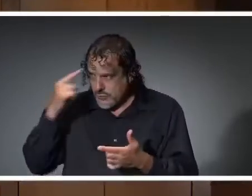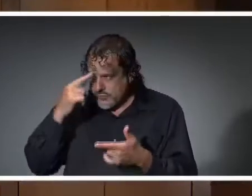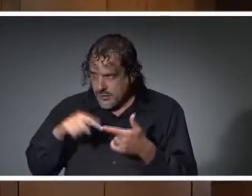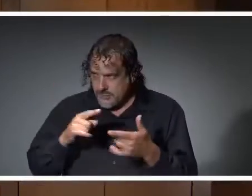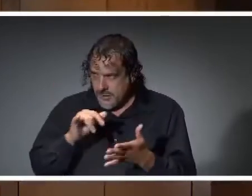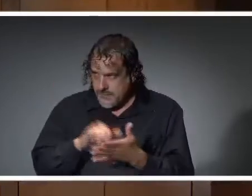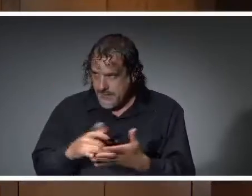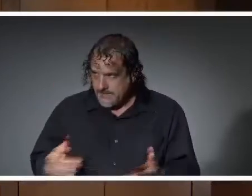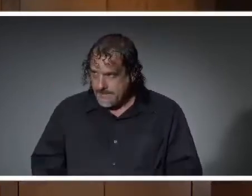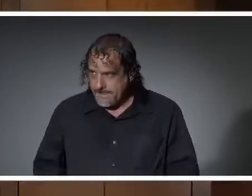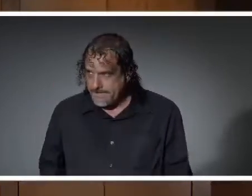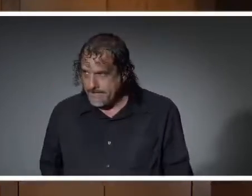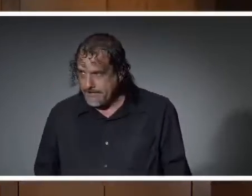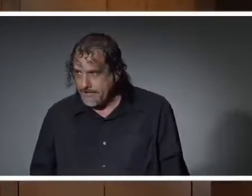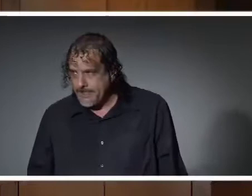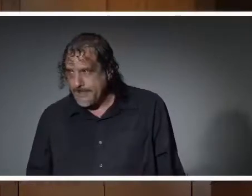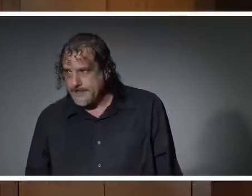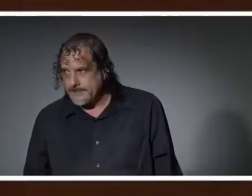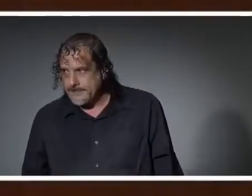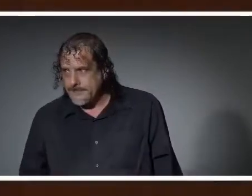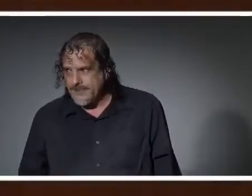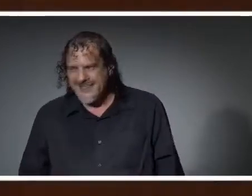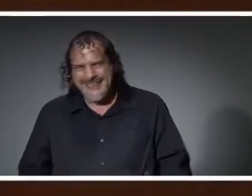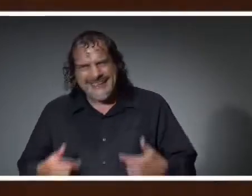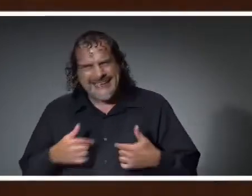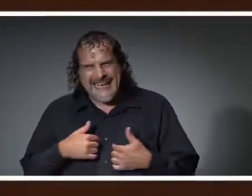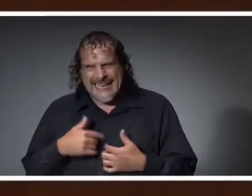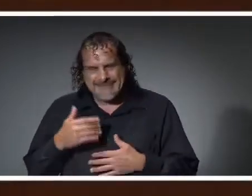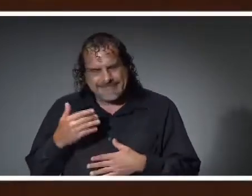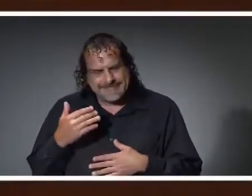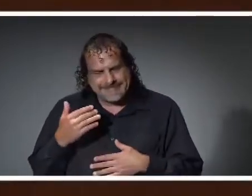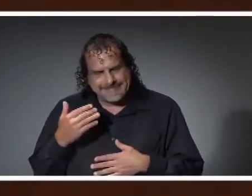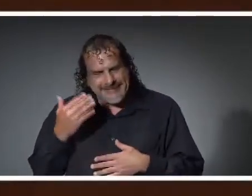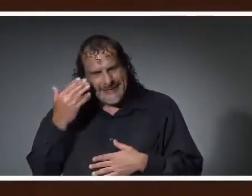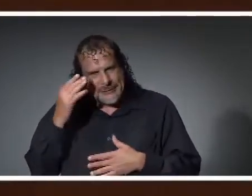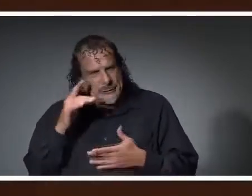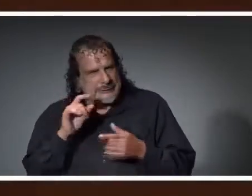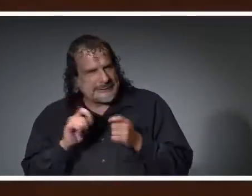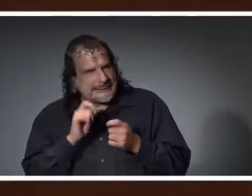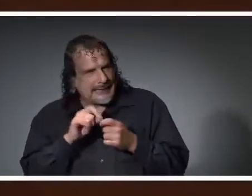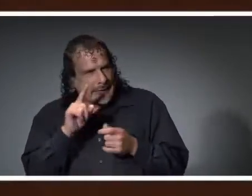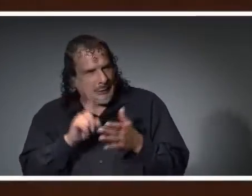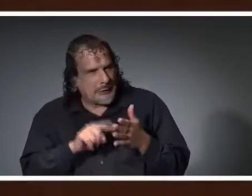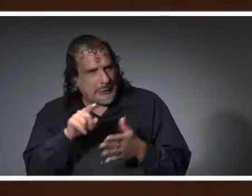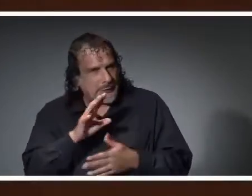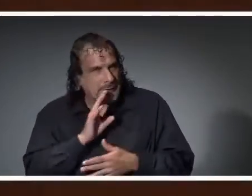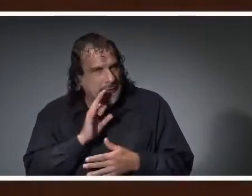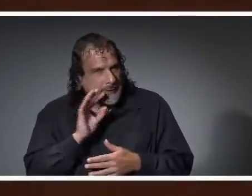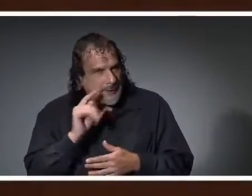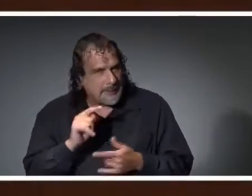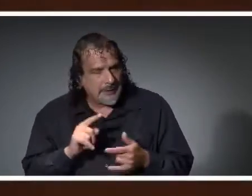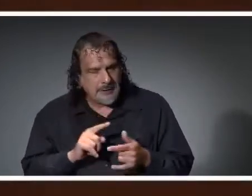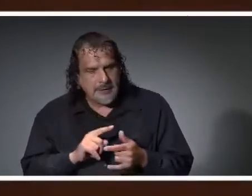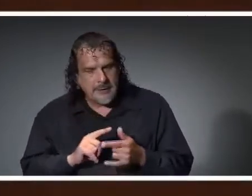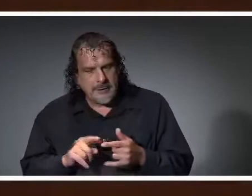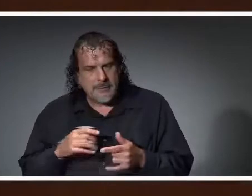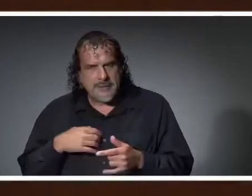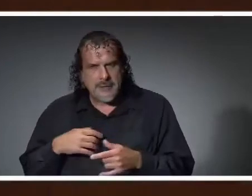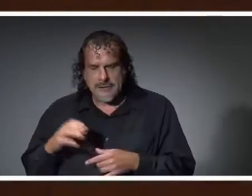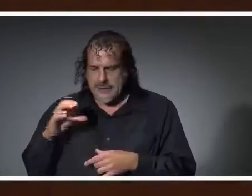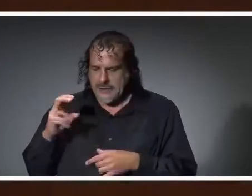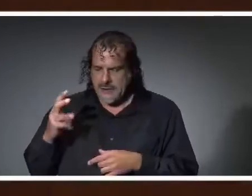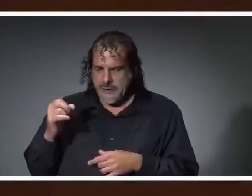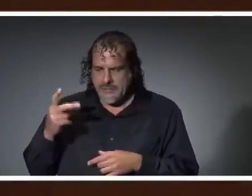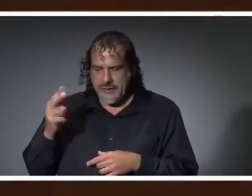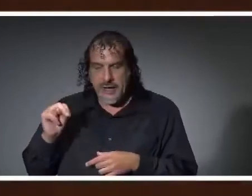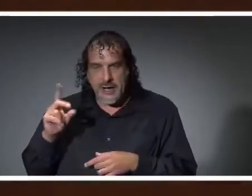project? And I'm not entirely certain to what you're referring, but I think it may be there's a povidone solution that people